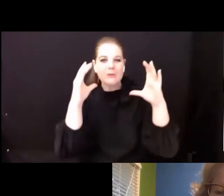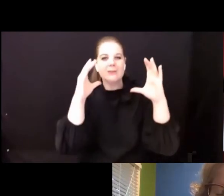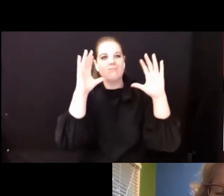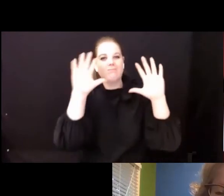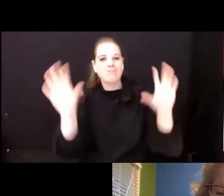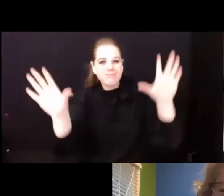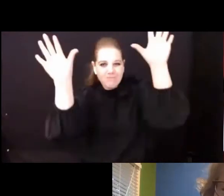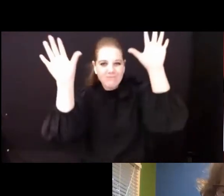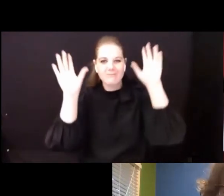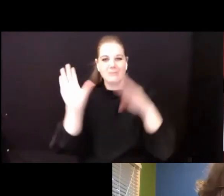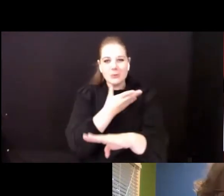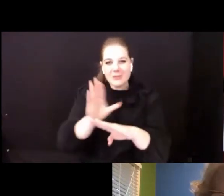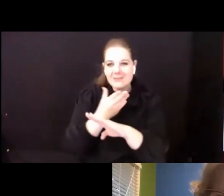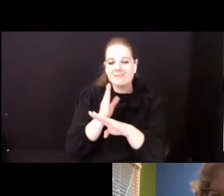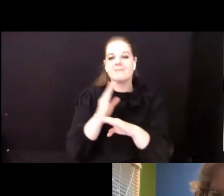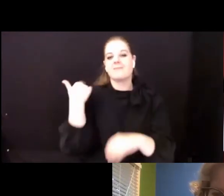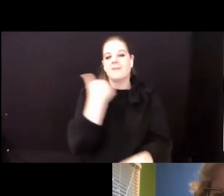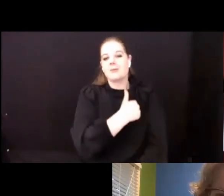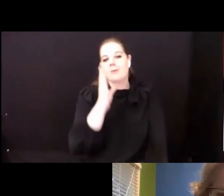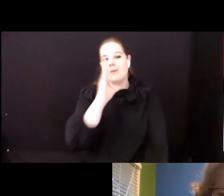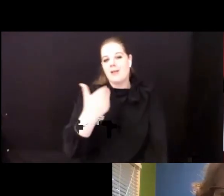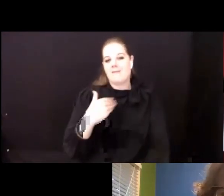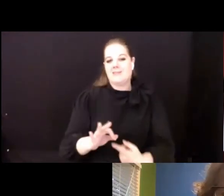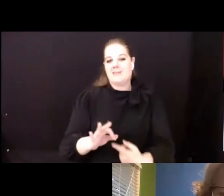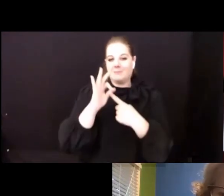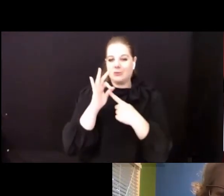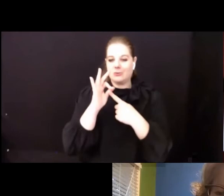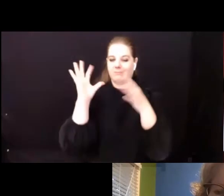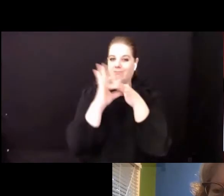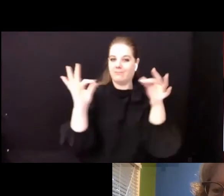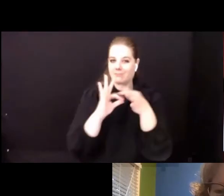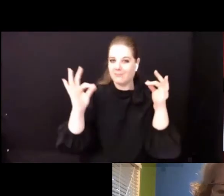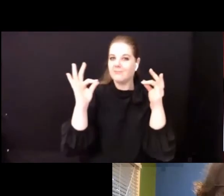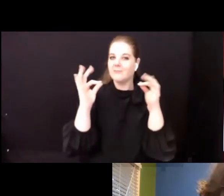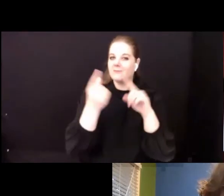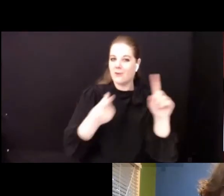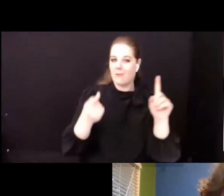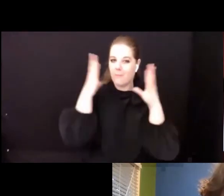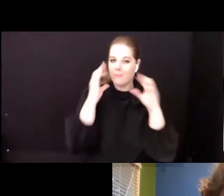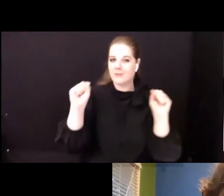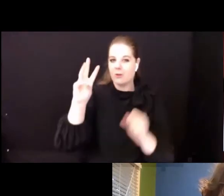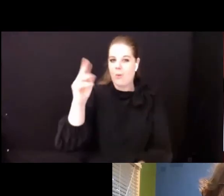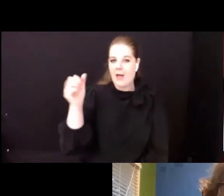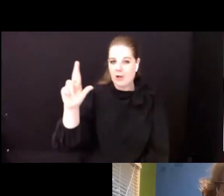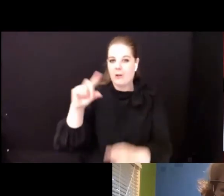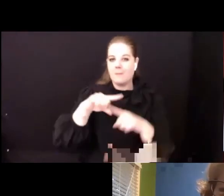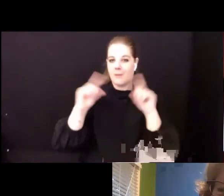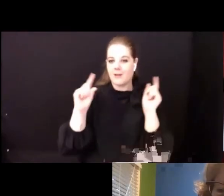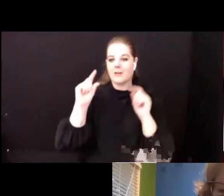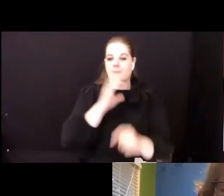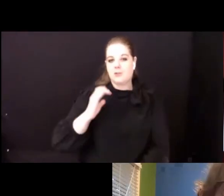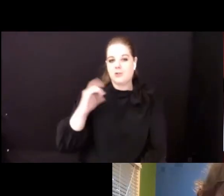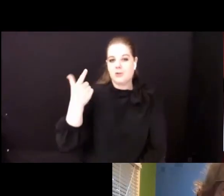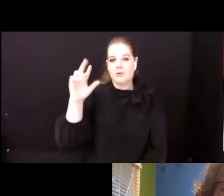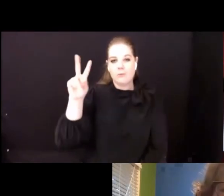we will have a special message by President Wacker, but we'll also have Commissioner Grove, Governor Waltz, and Senator